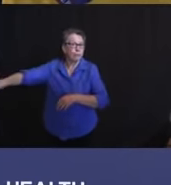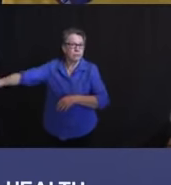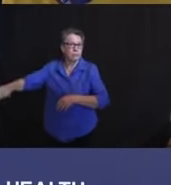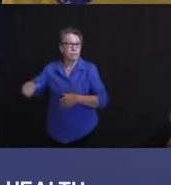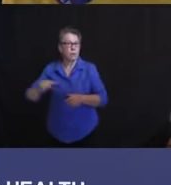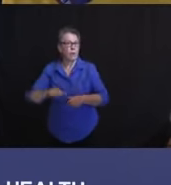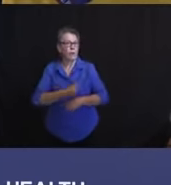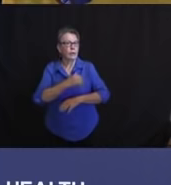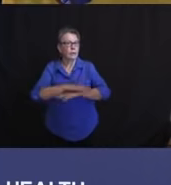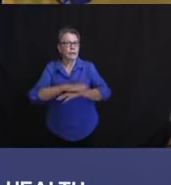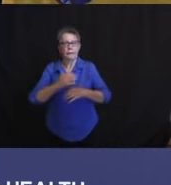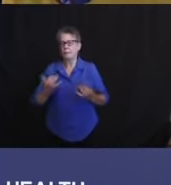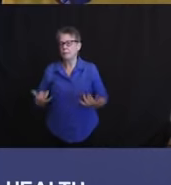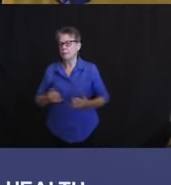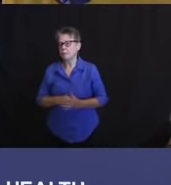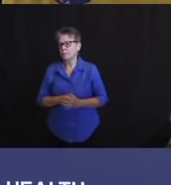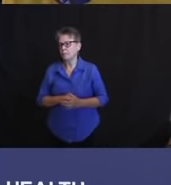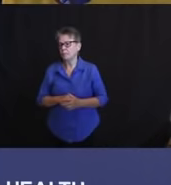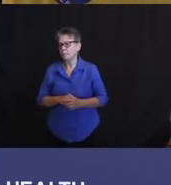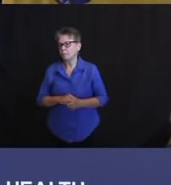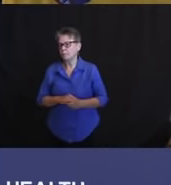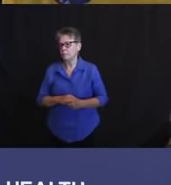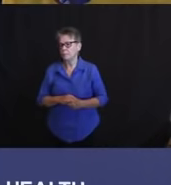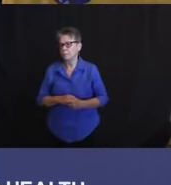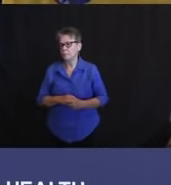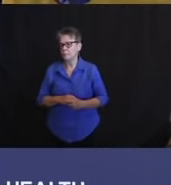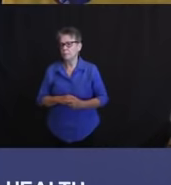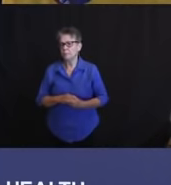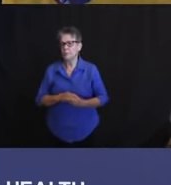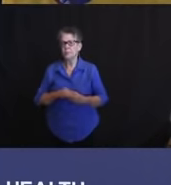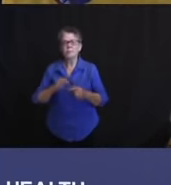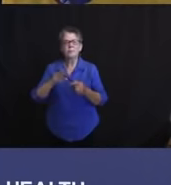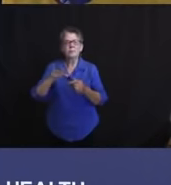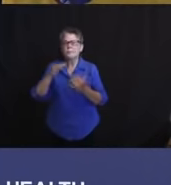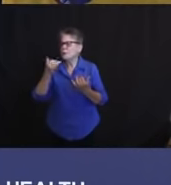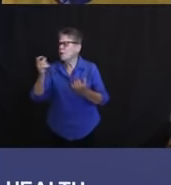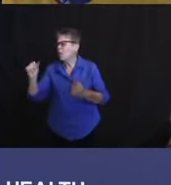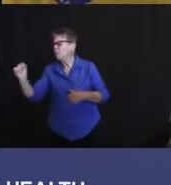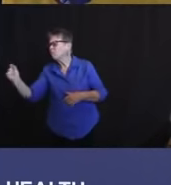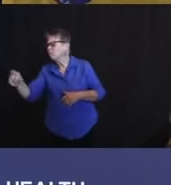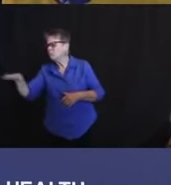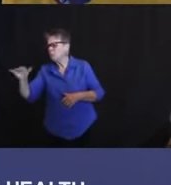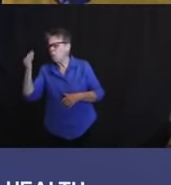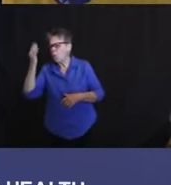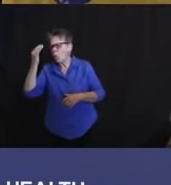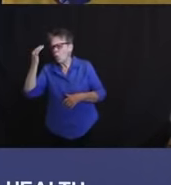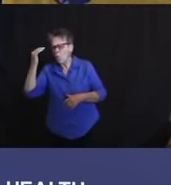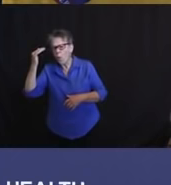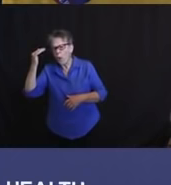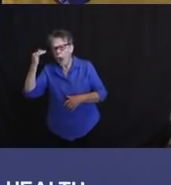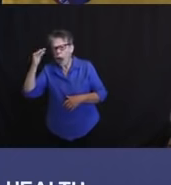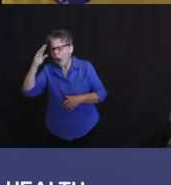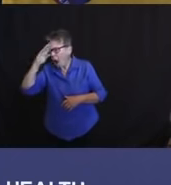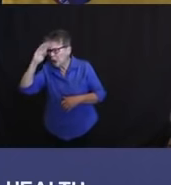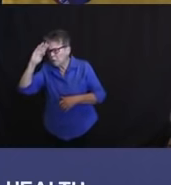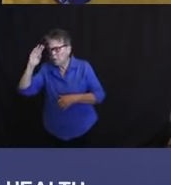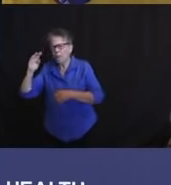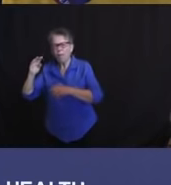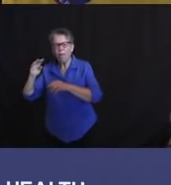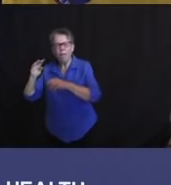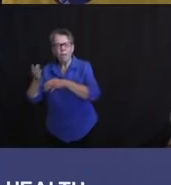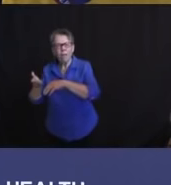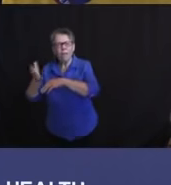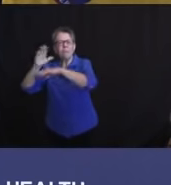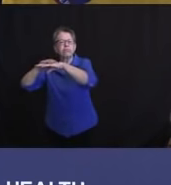any explanation for that? Two more. If indoor dining is still an issue, what do you say to parents who are concerned about kids starting